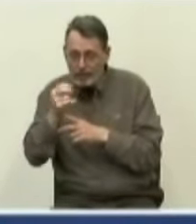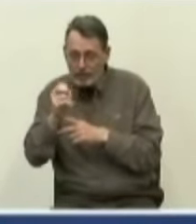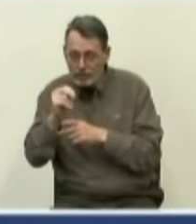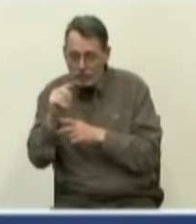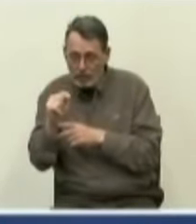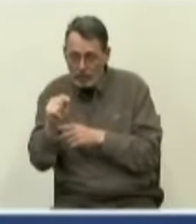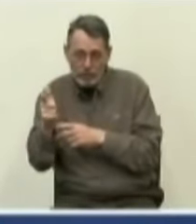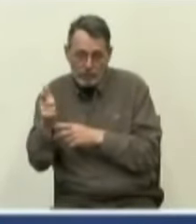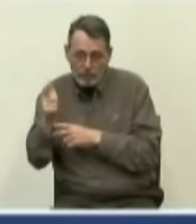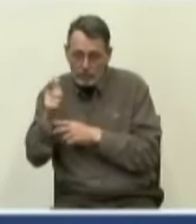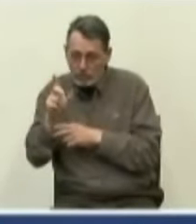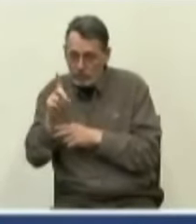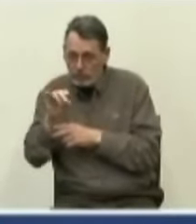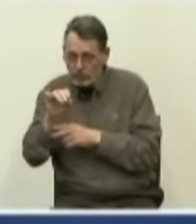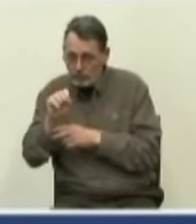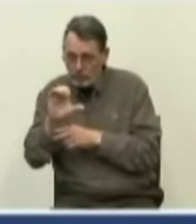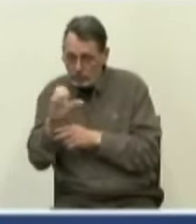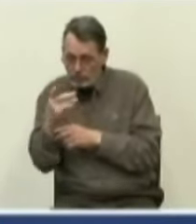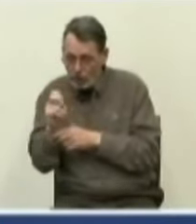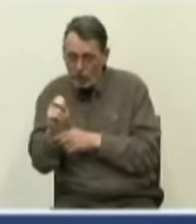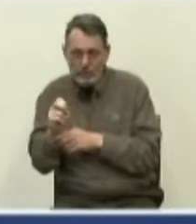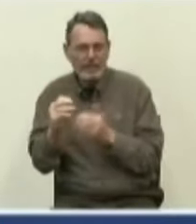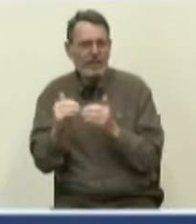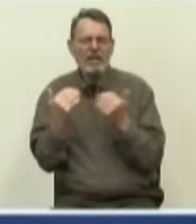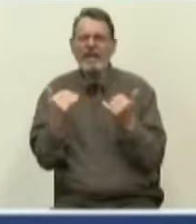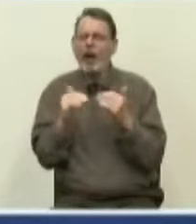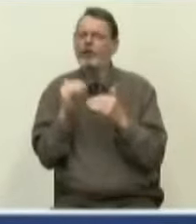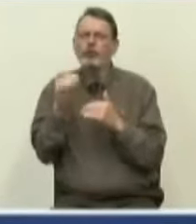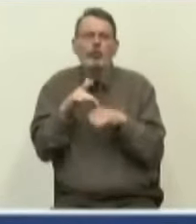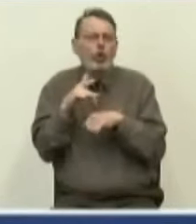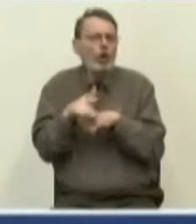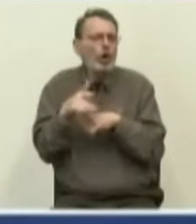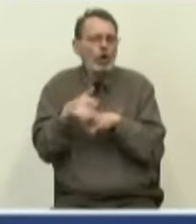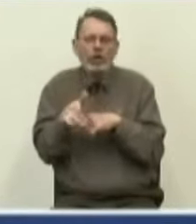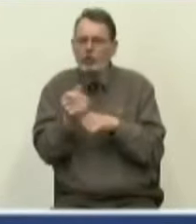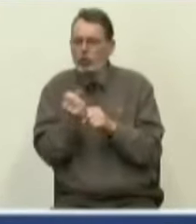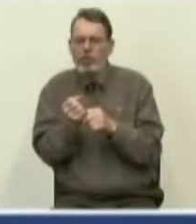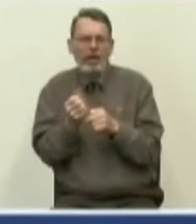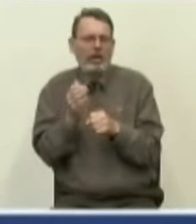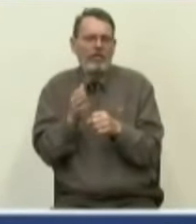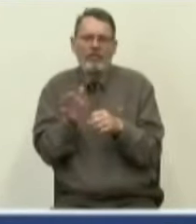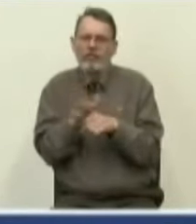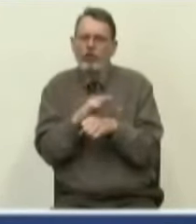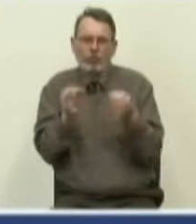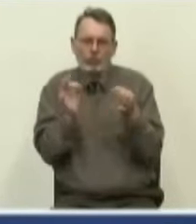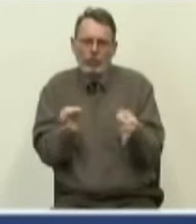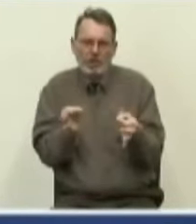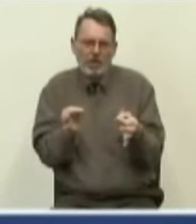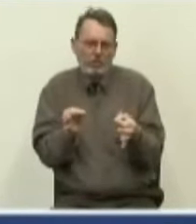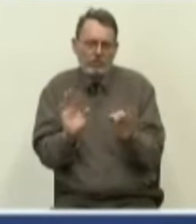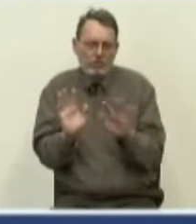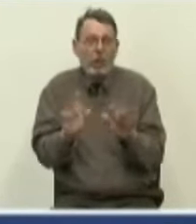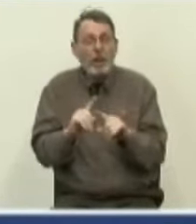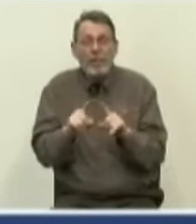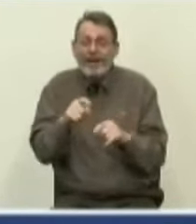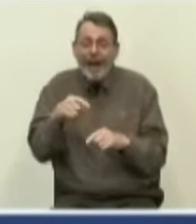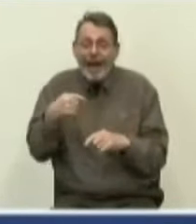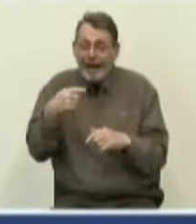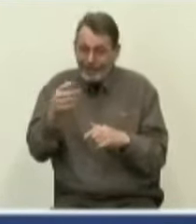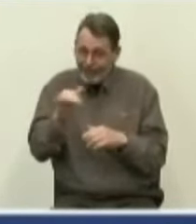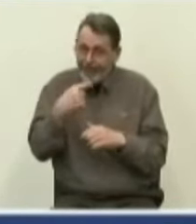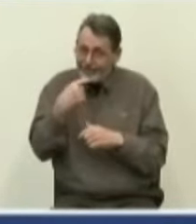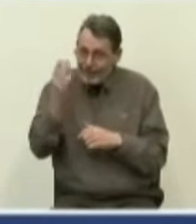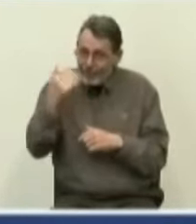It is too early in the investigation to make a determination, but as I said earlier, this should never have